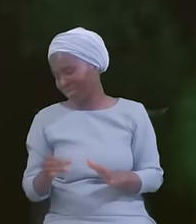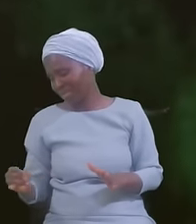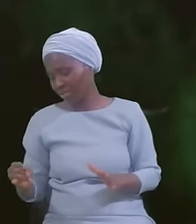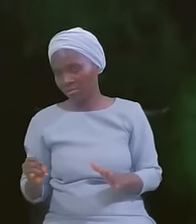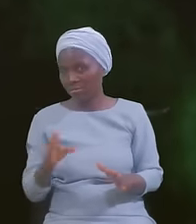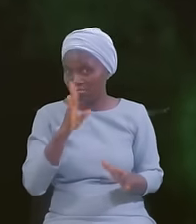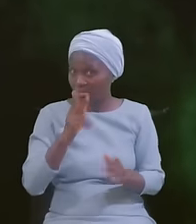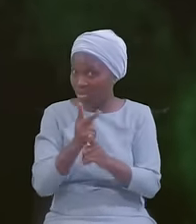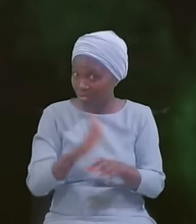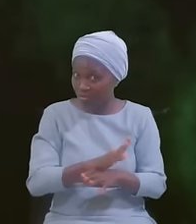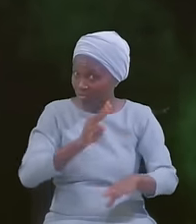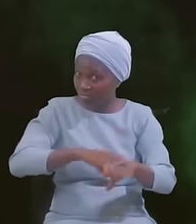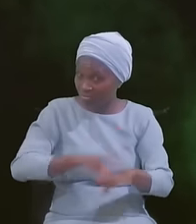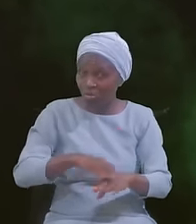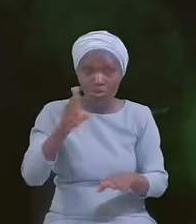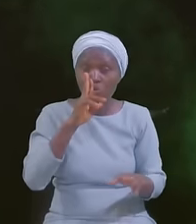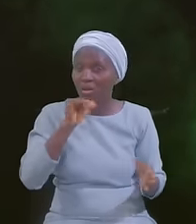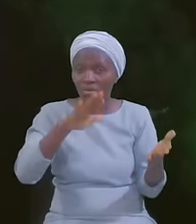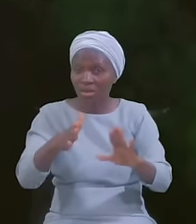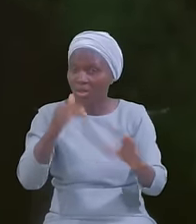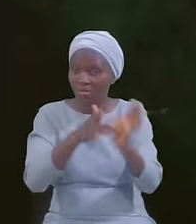dying. You are living.